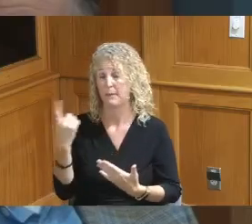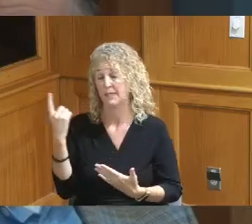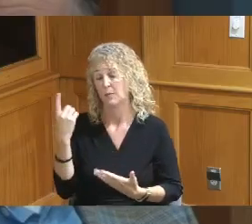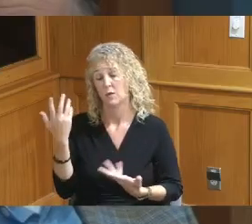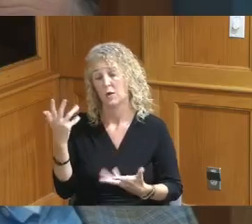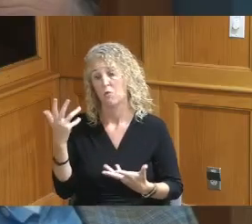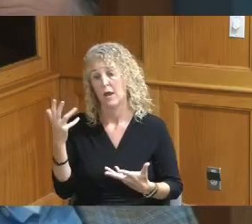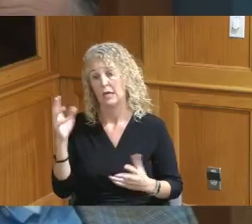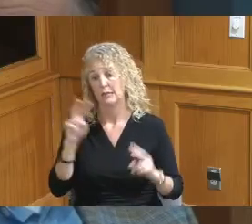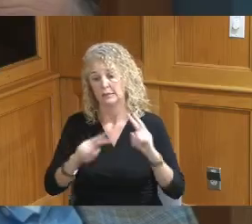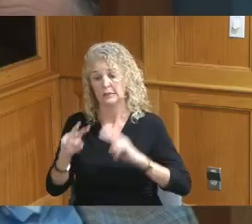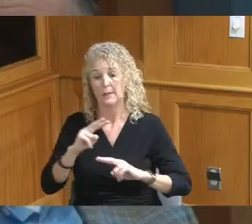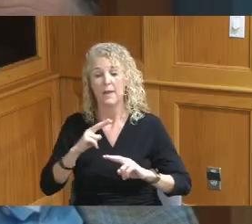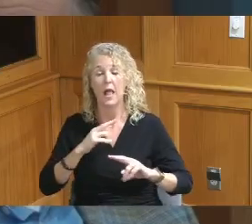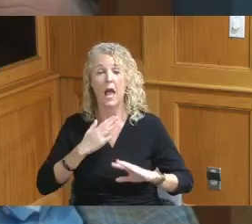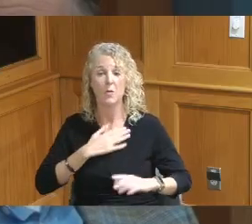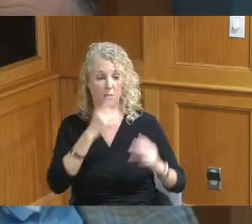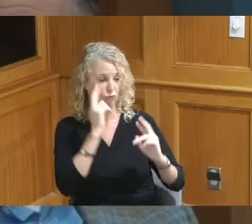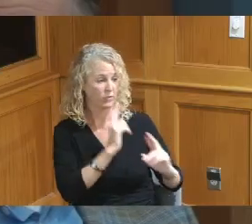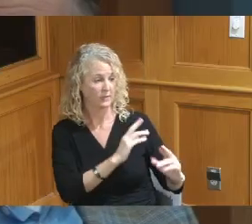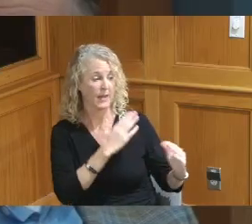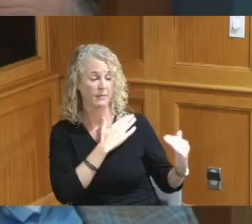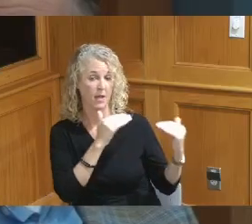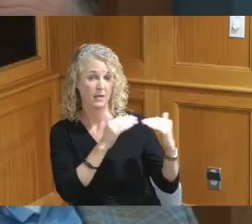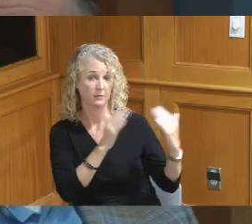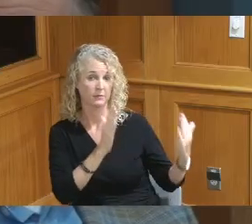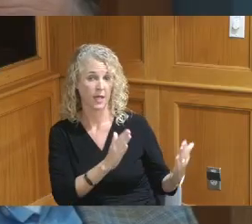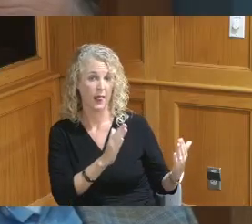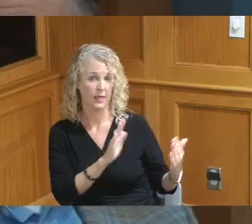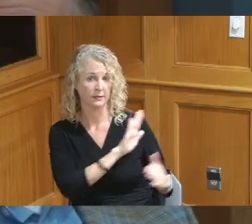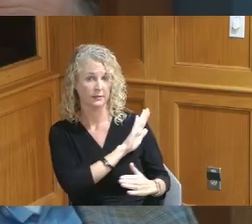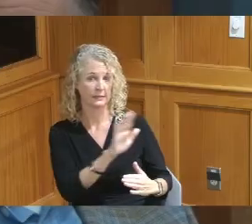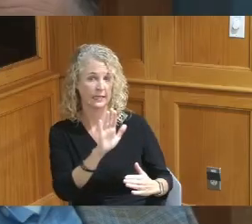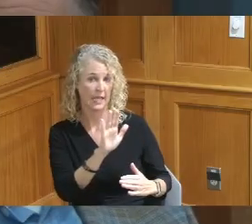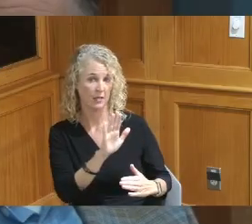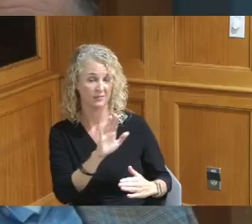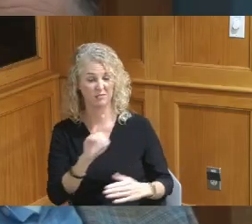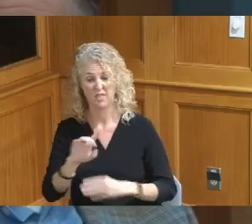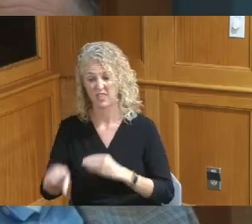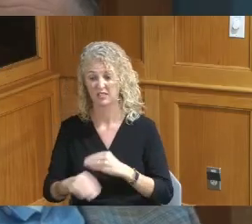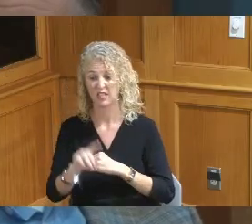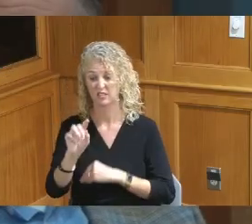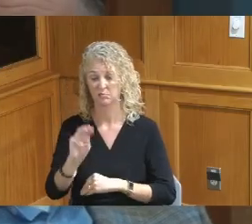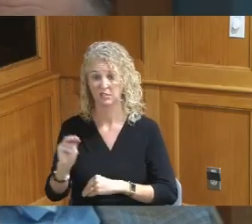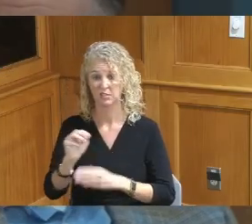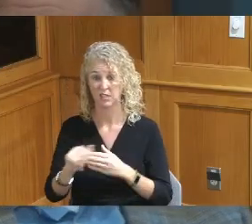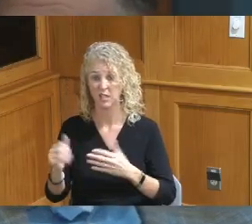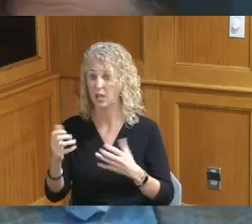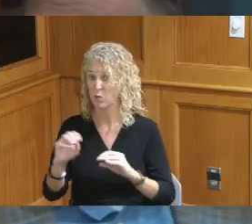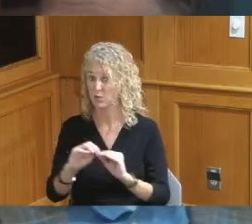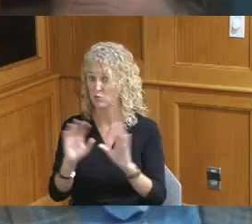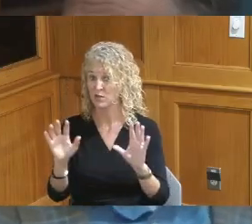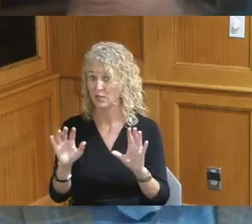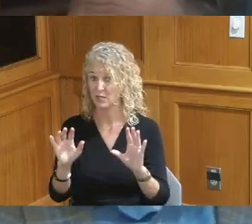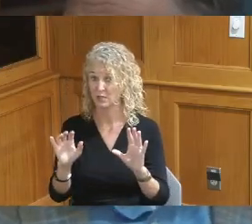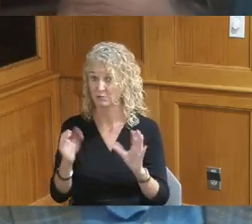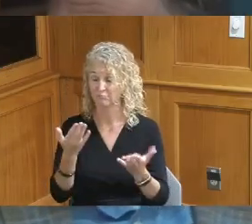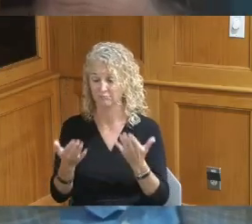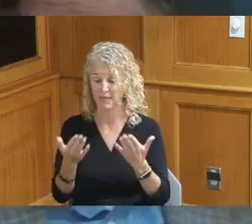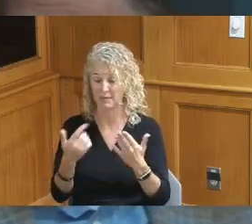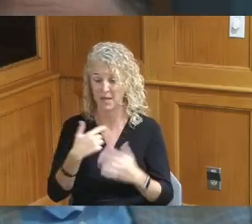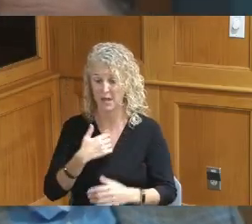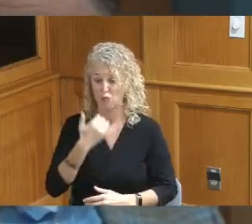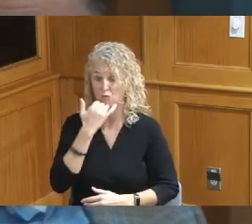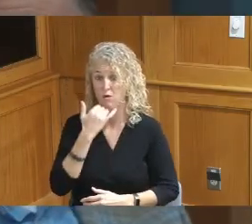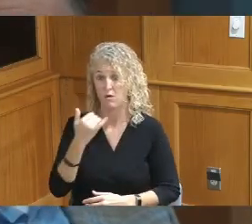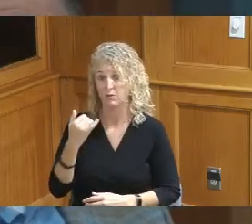I will defer to my colleagues on how they want to proceed with this. But the extra $1 million, I just want to be clear, I may have made a